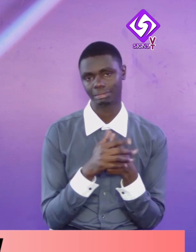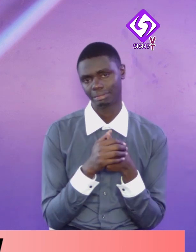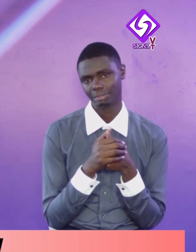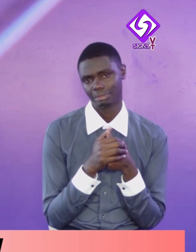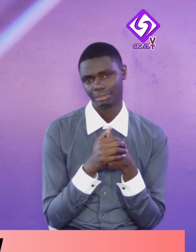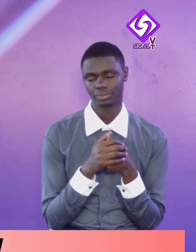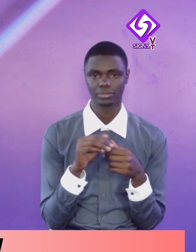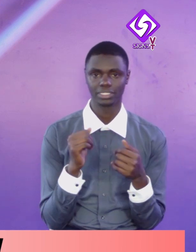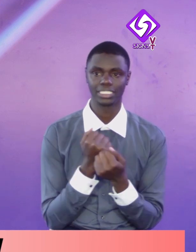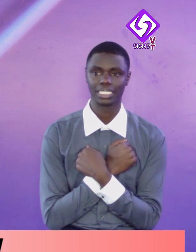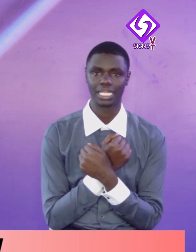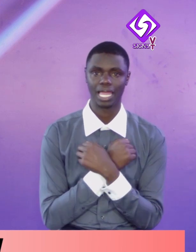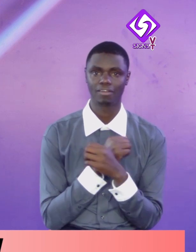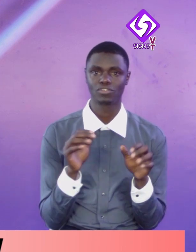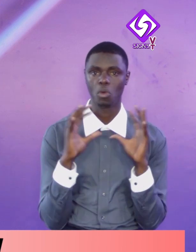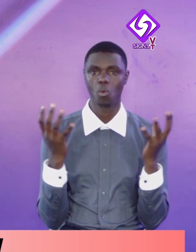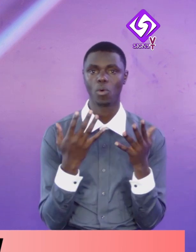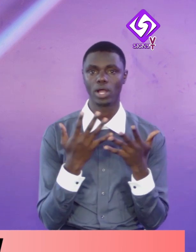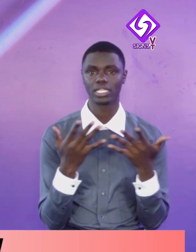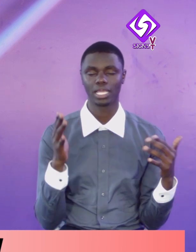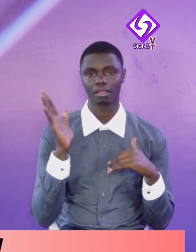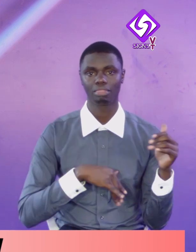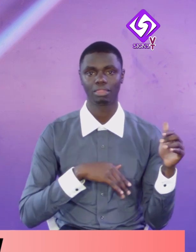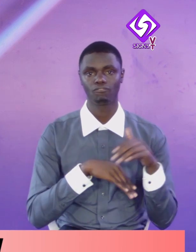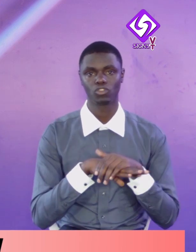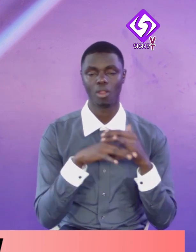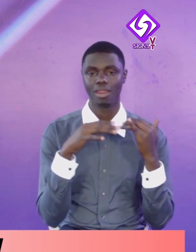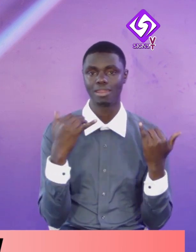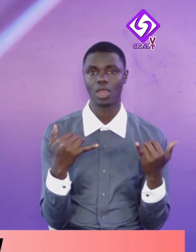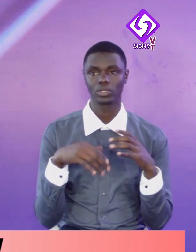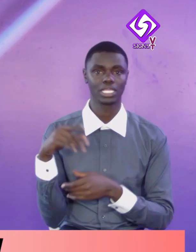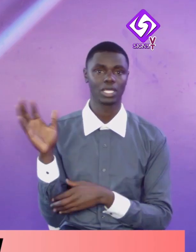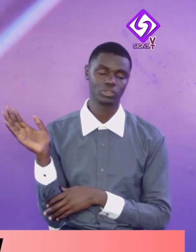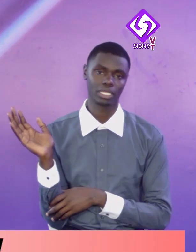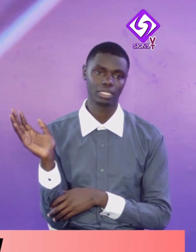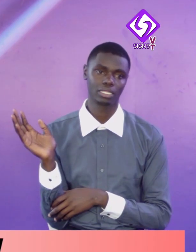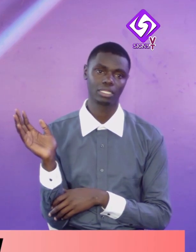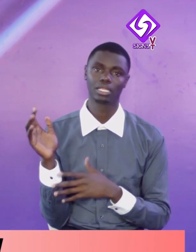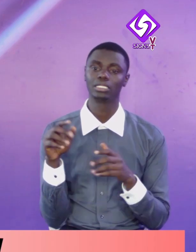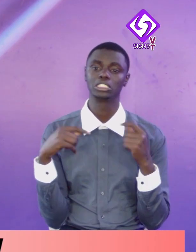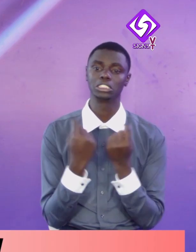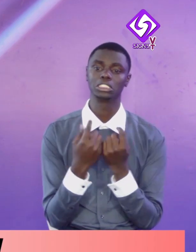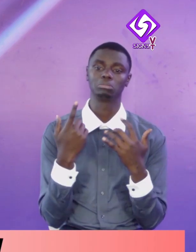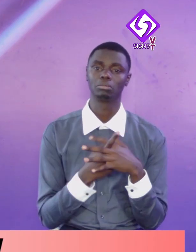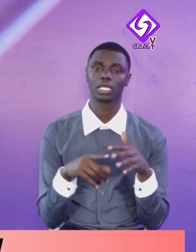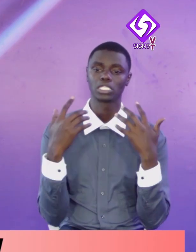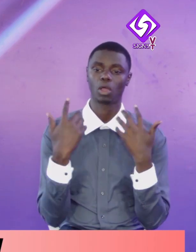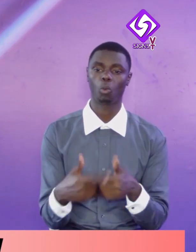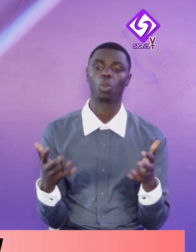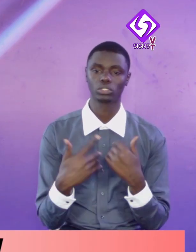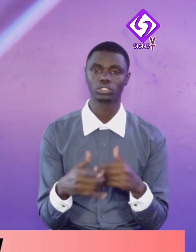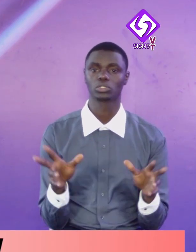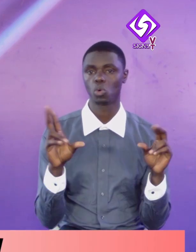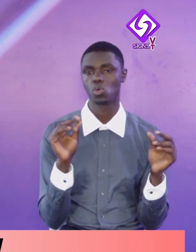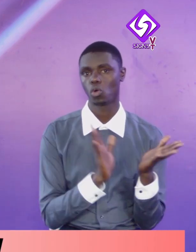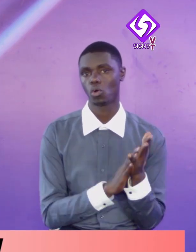he loved worldly things more than football, now that he is outside and his club is losing. No comment.